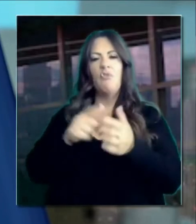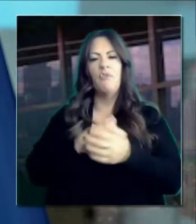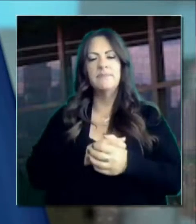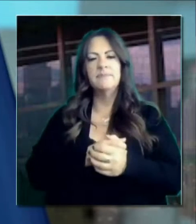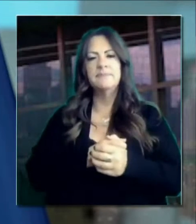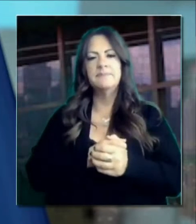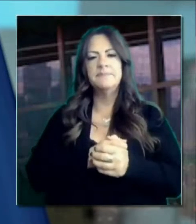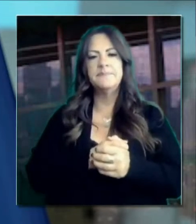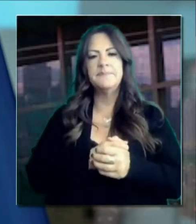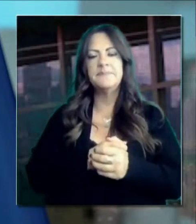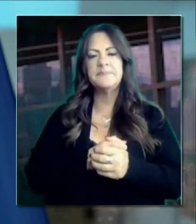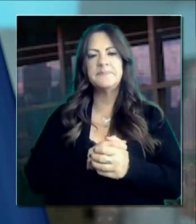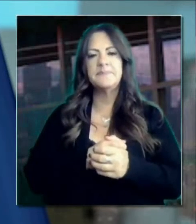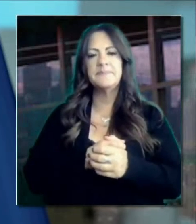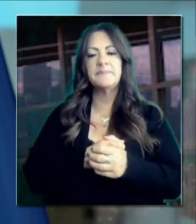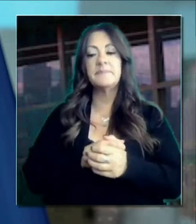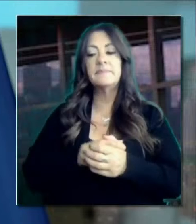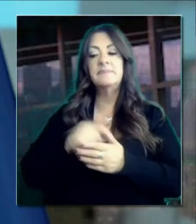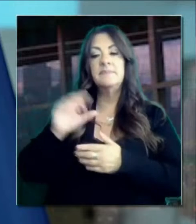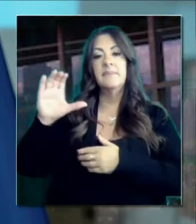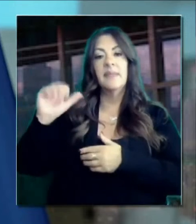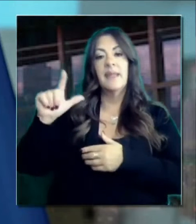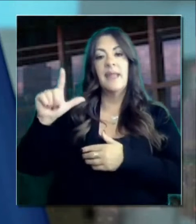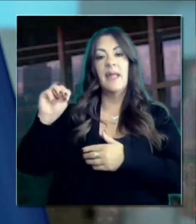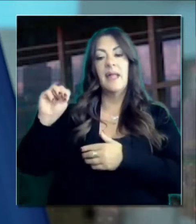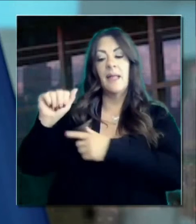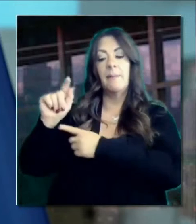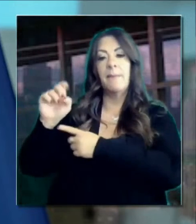Final question, Jackie Botts, Cal Matters.